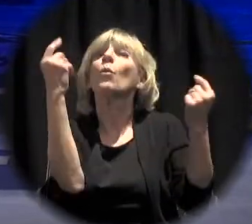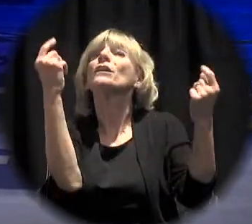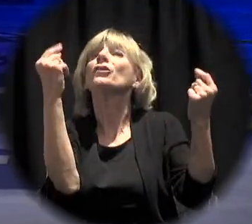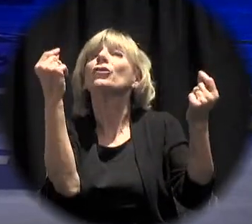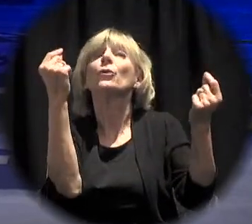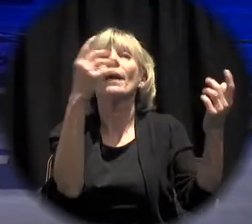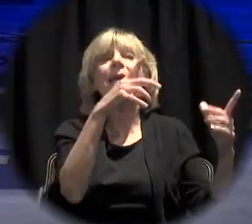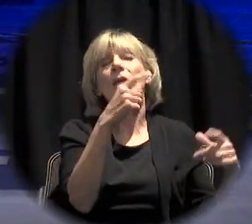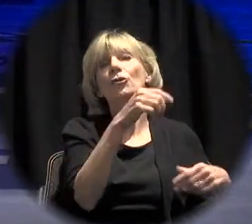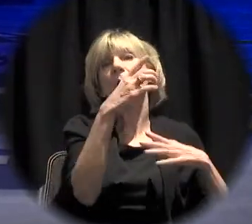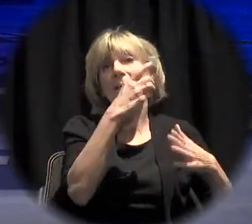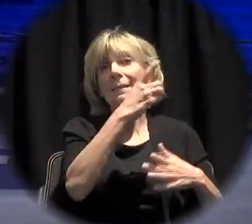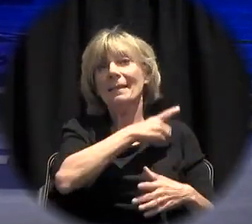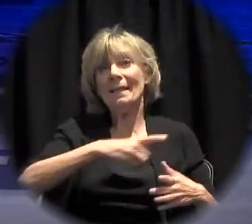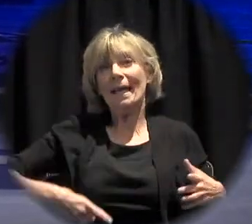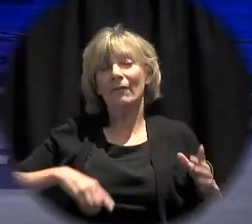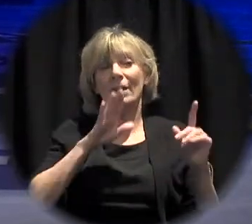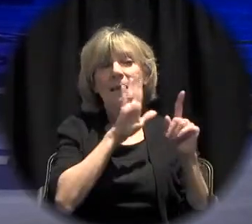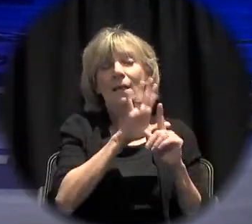of the palace.